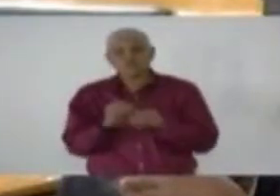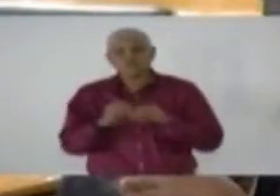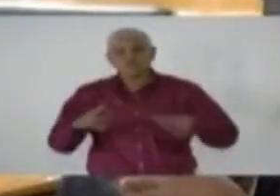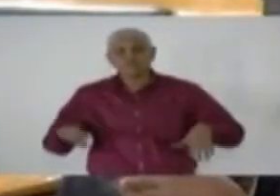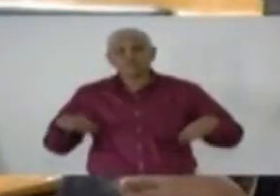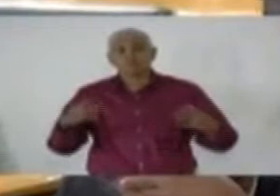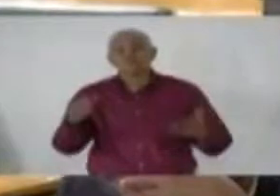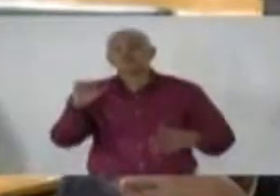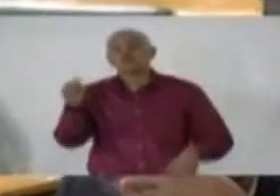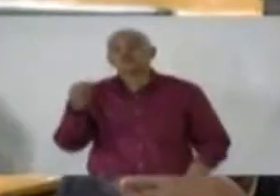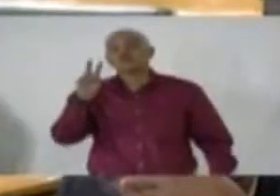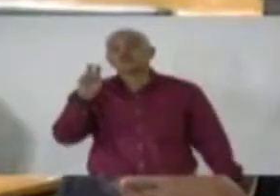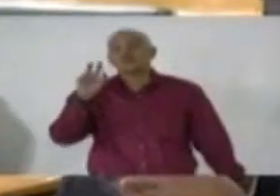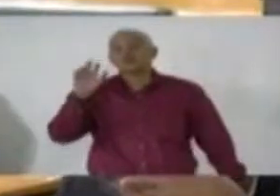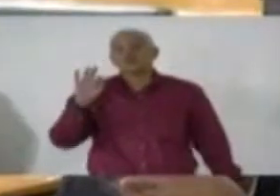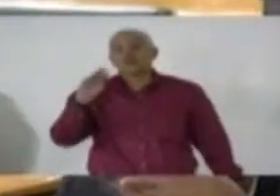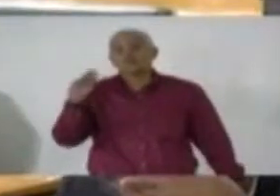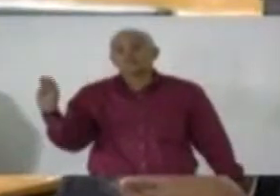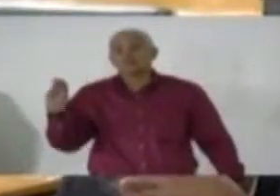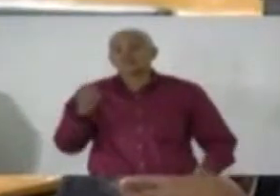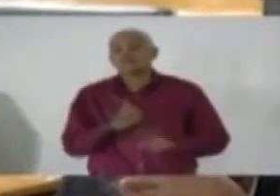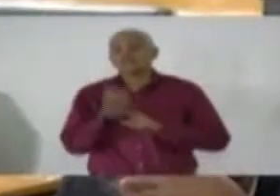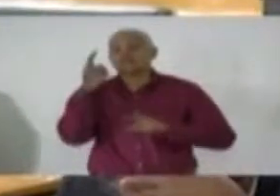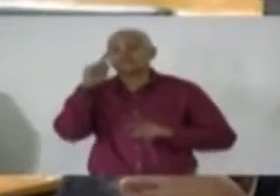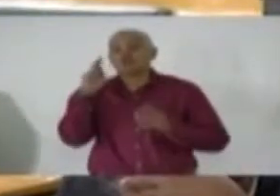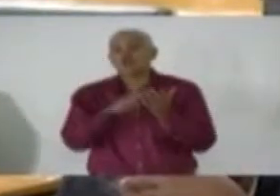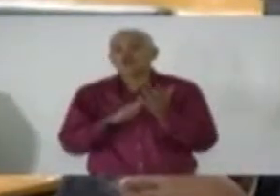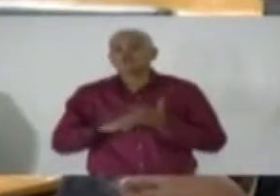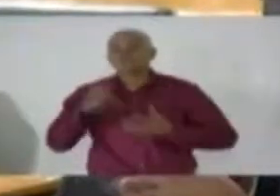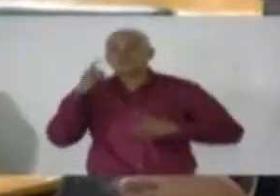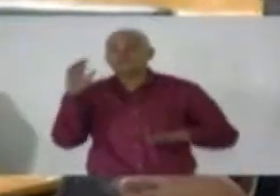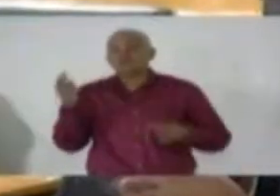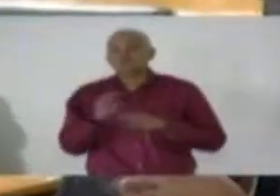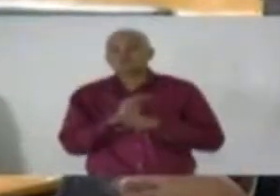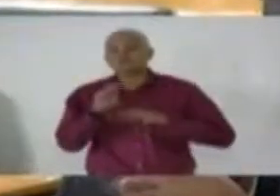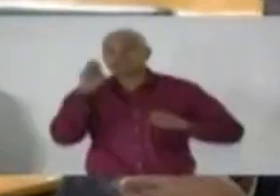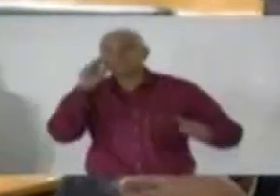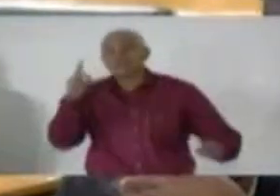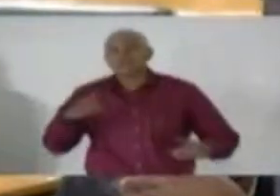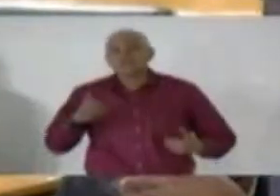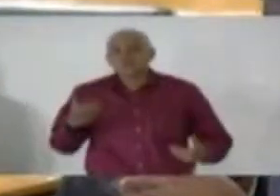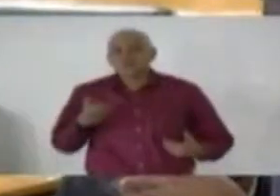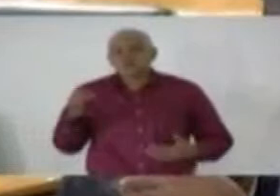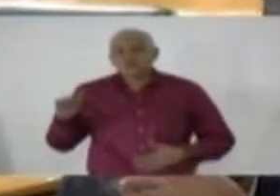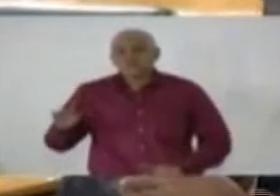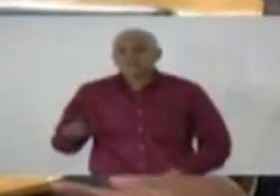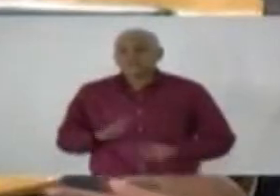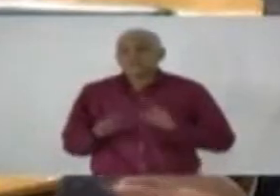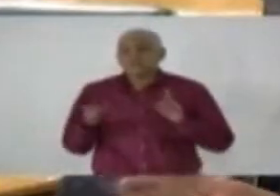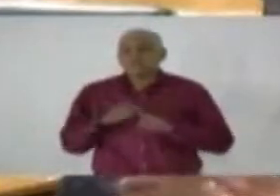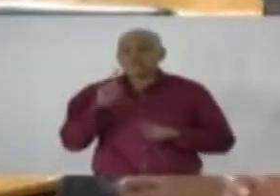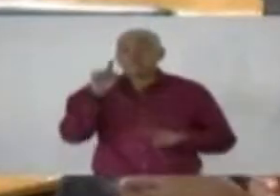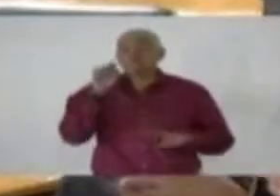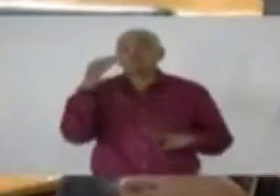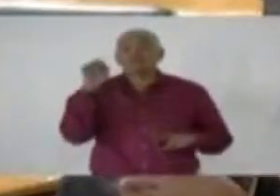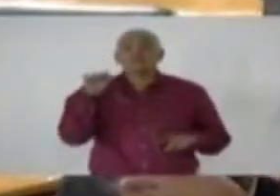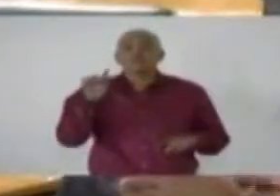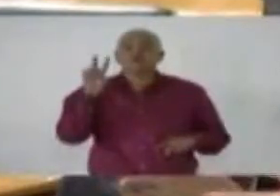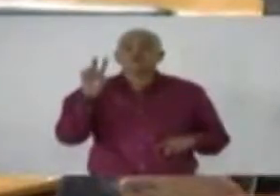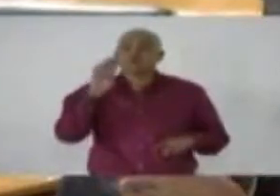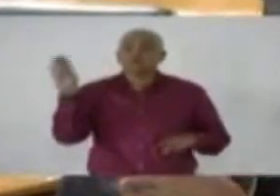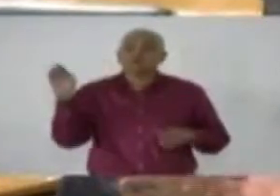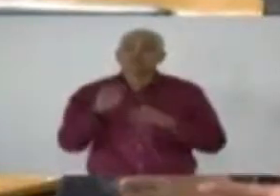Another $239 million for contracts for the Ministry of Education and Youth. That's different from the $119.2